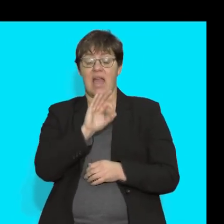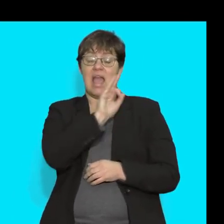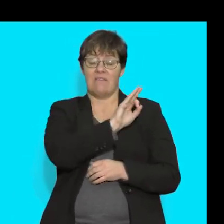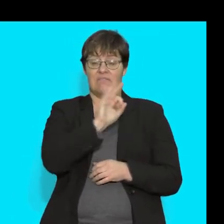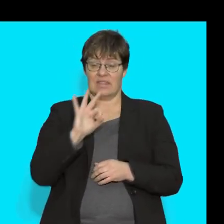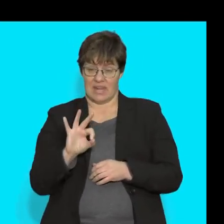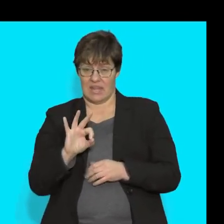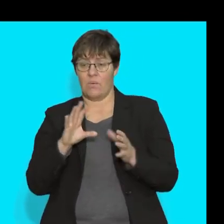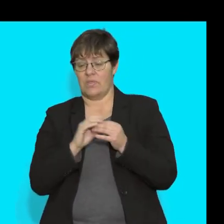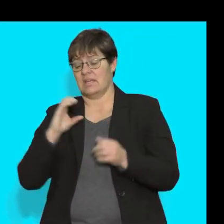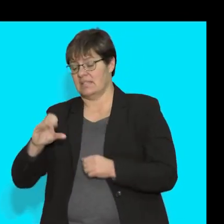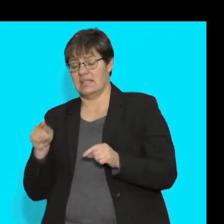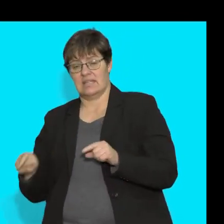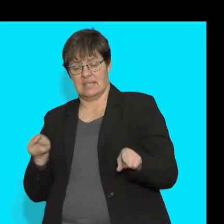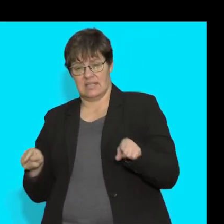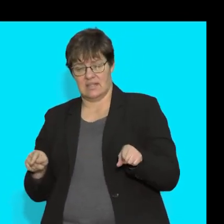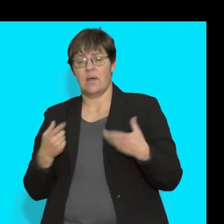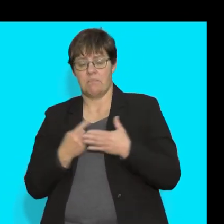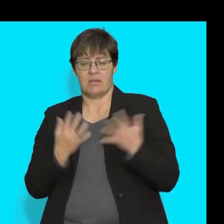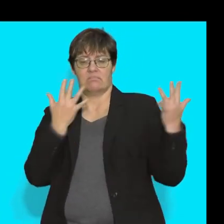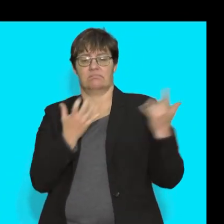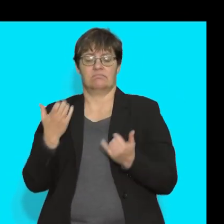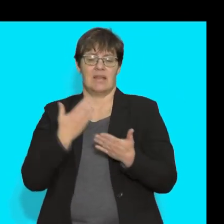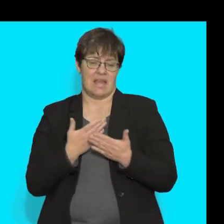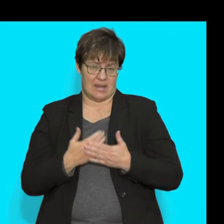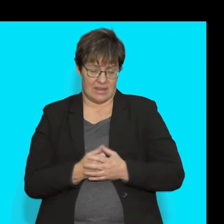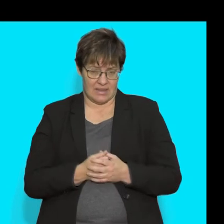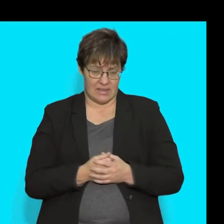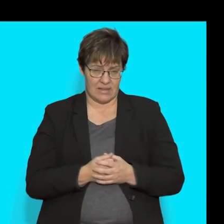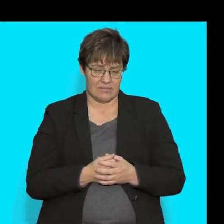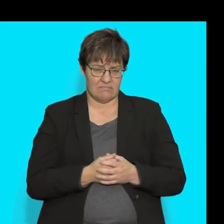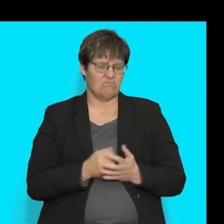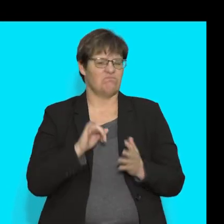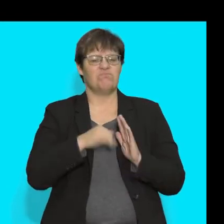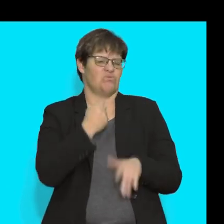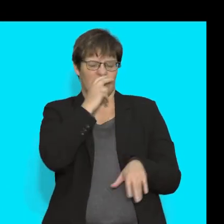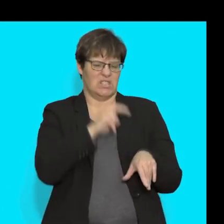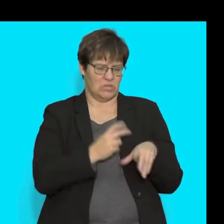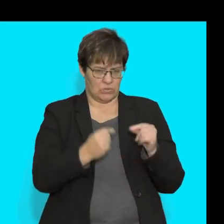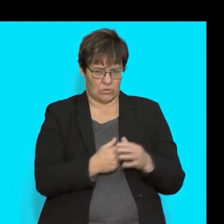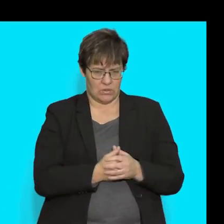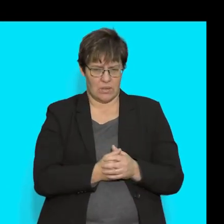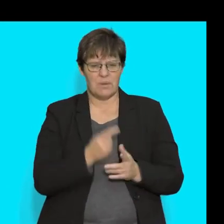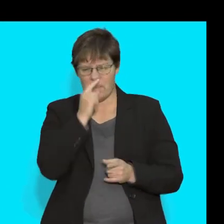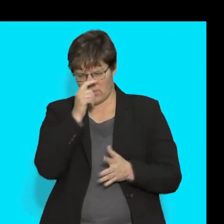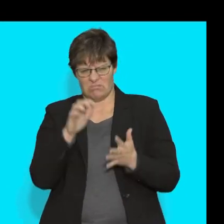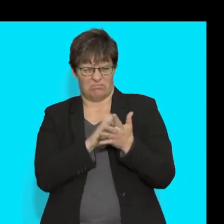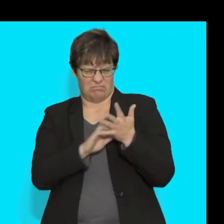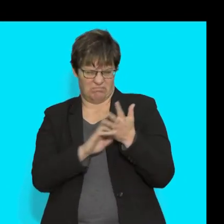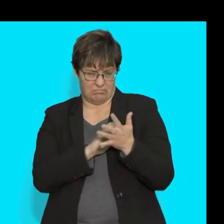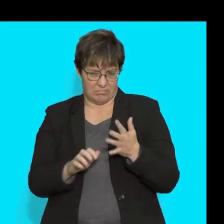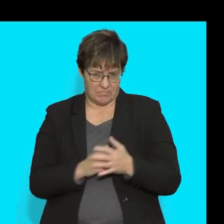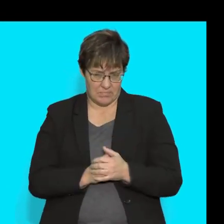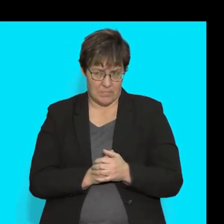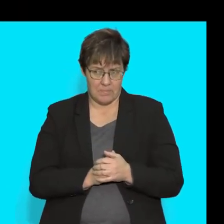the F3 here with the C there, and then from there you can work it out from there. So that's just what you needed to do, although it's a